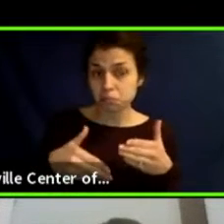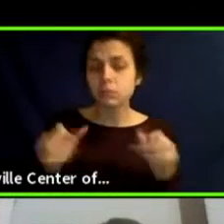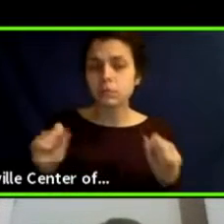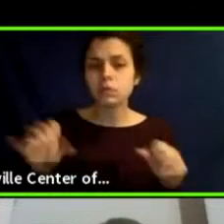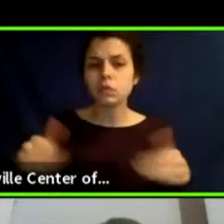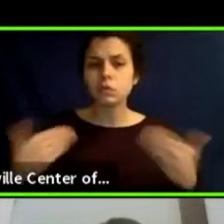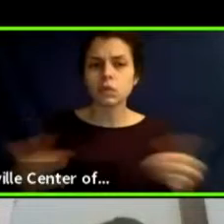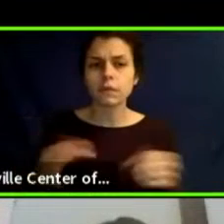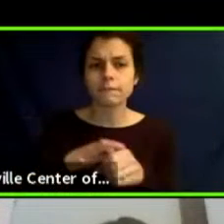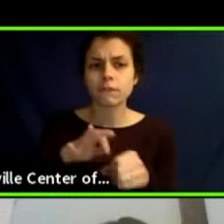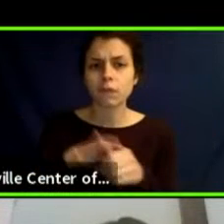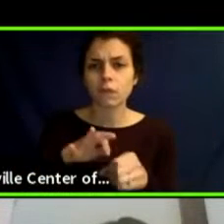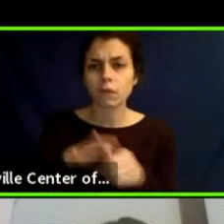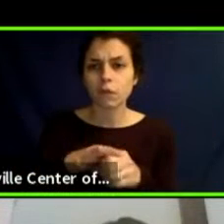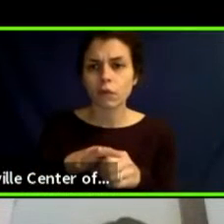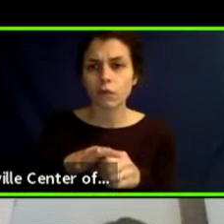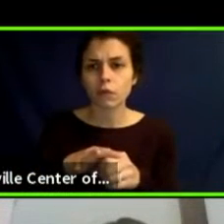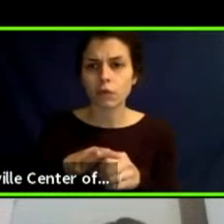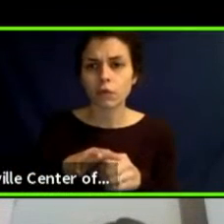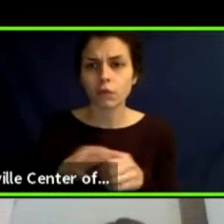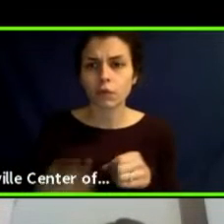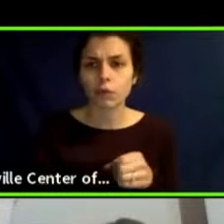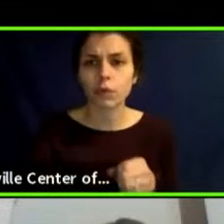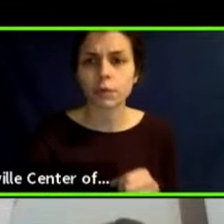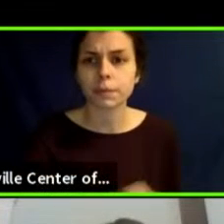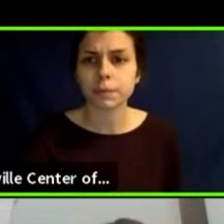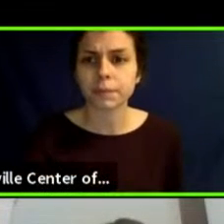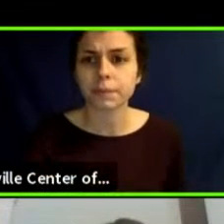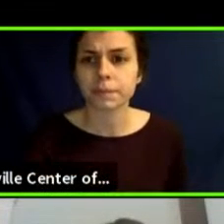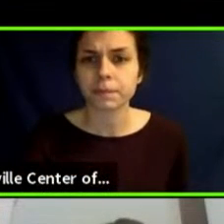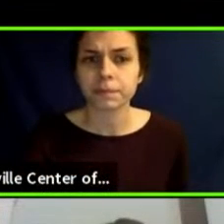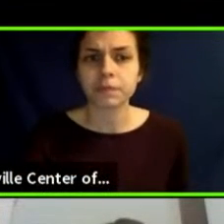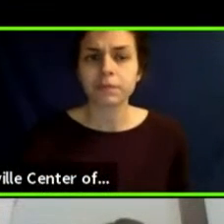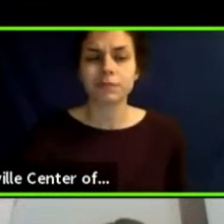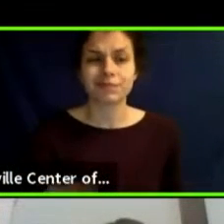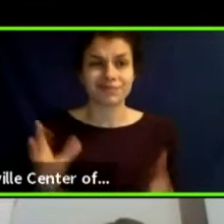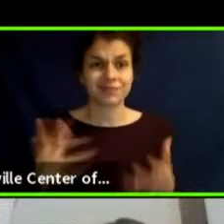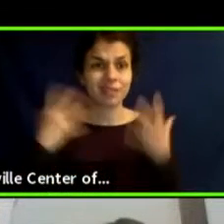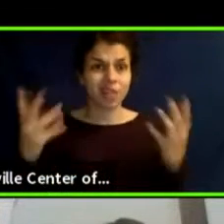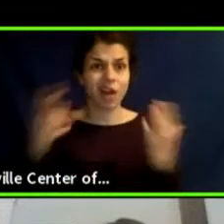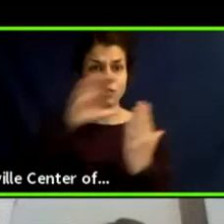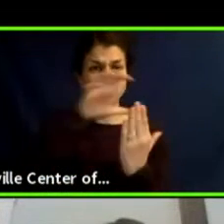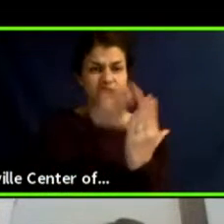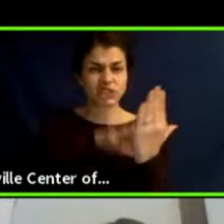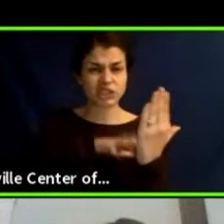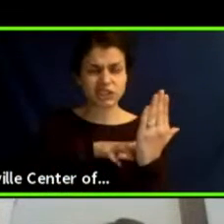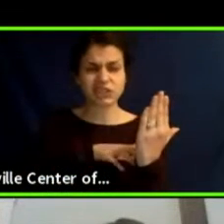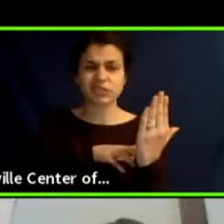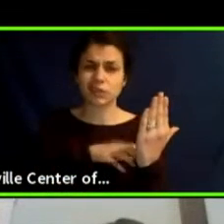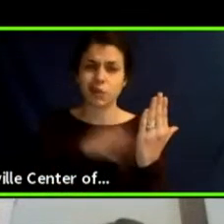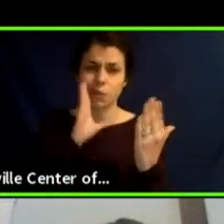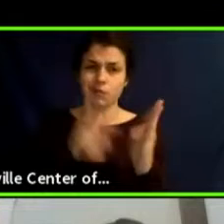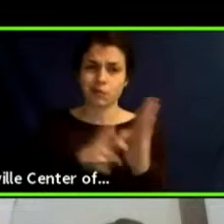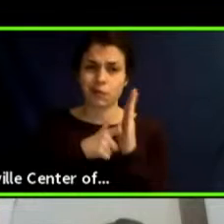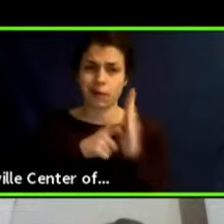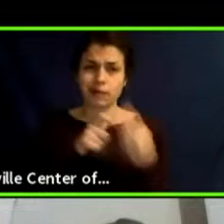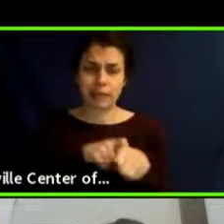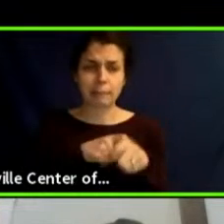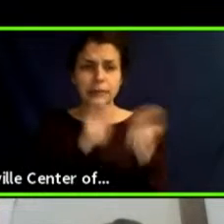leave it open. People need to fine tune this. There's a lot here. Okay, I don't know if I can get them done.